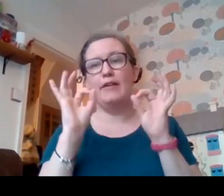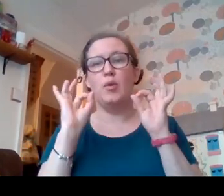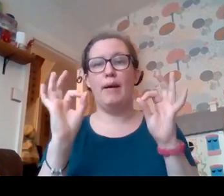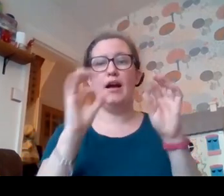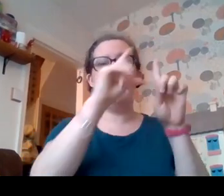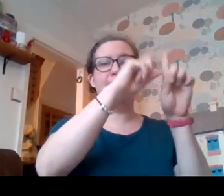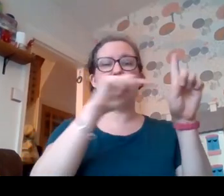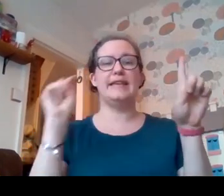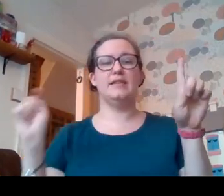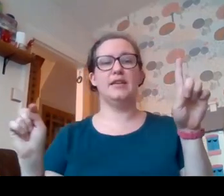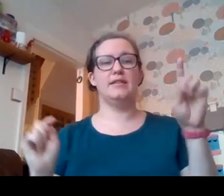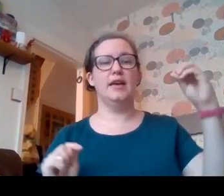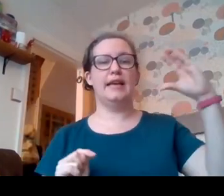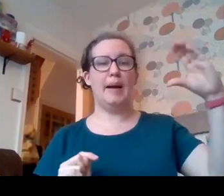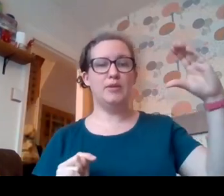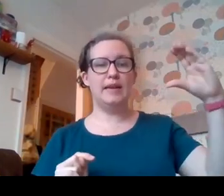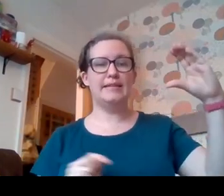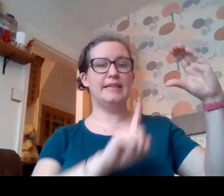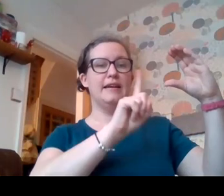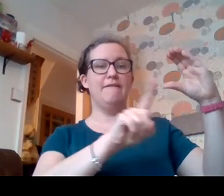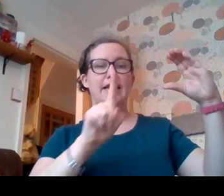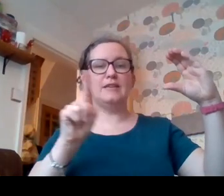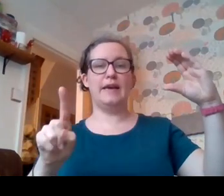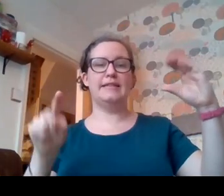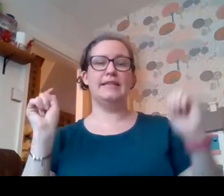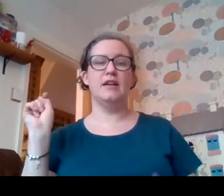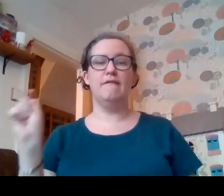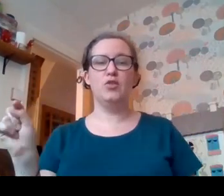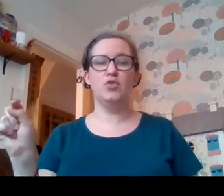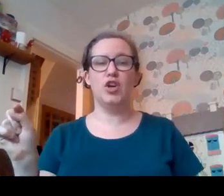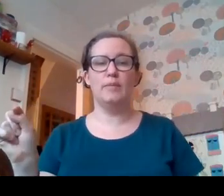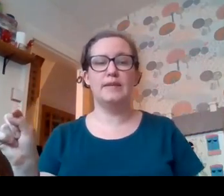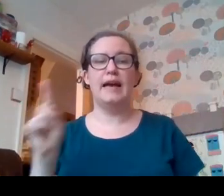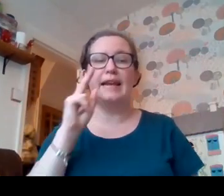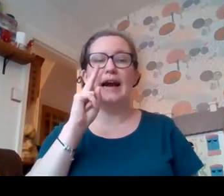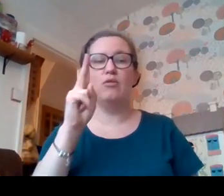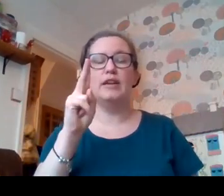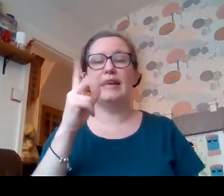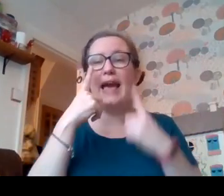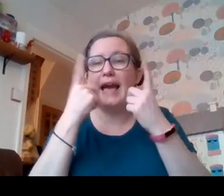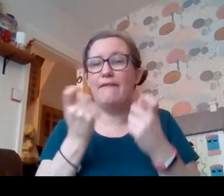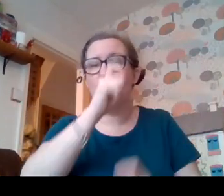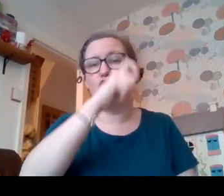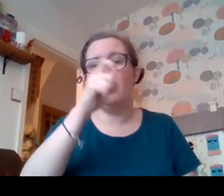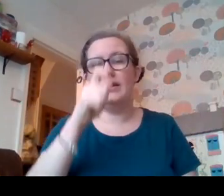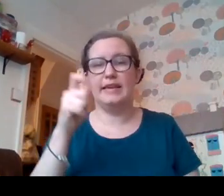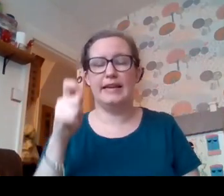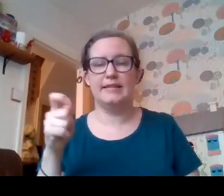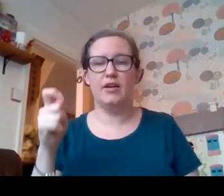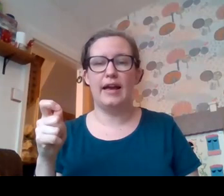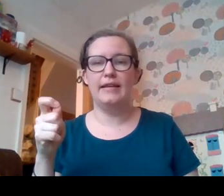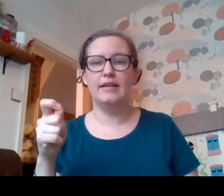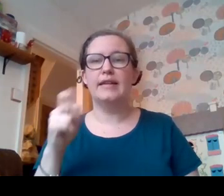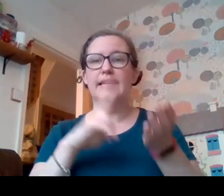Remember about your perfect sentence, capital letters, finger spaces, full stops, and how careful your writing